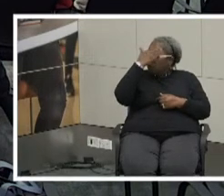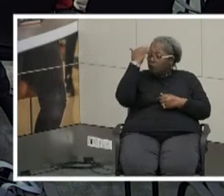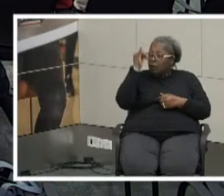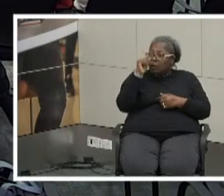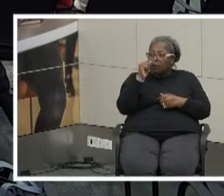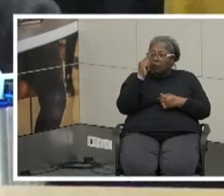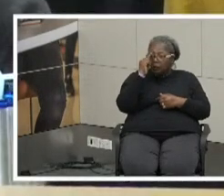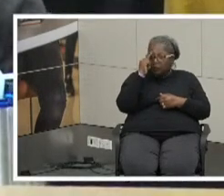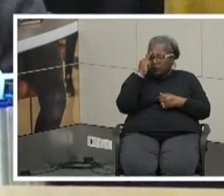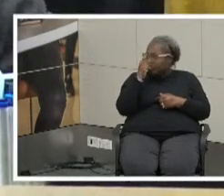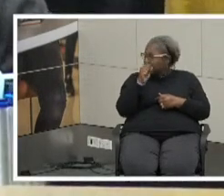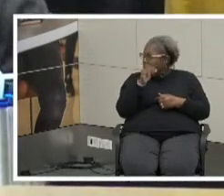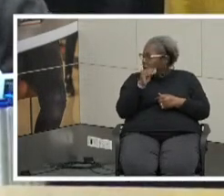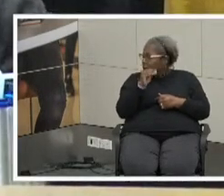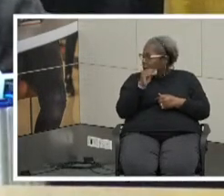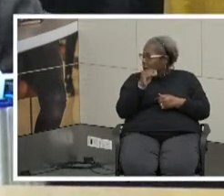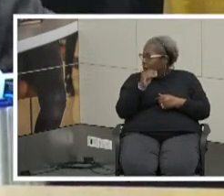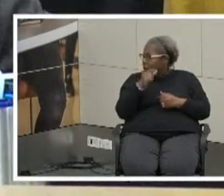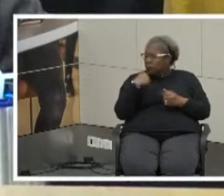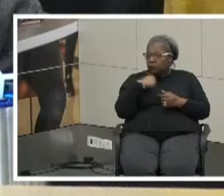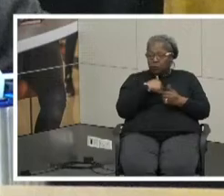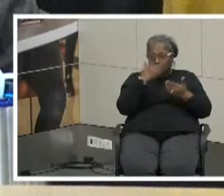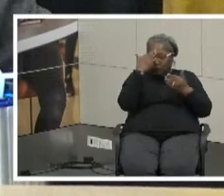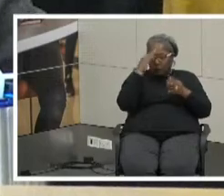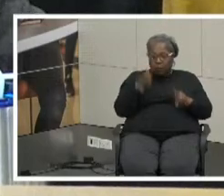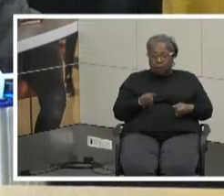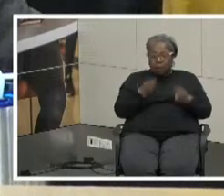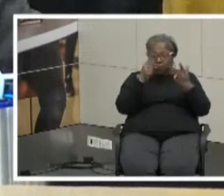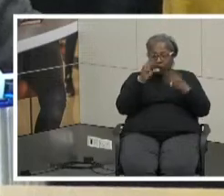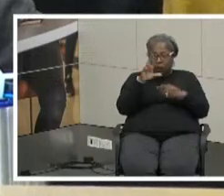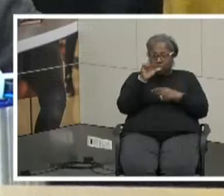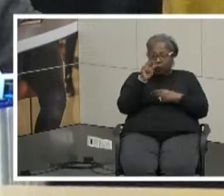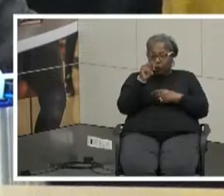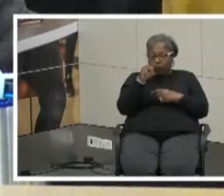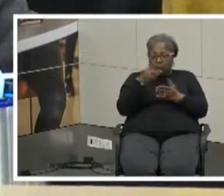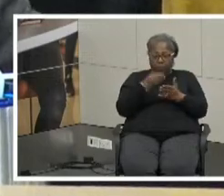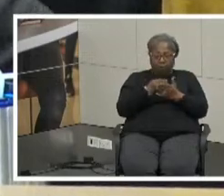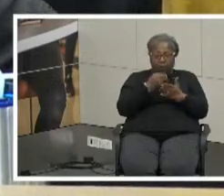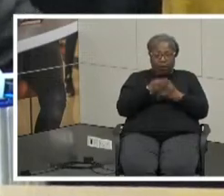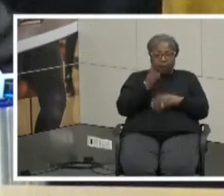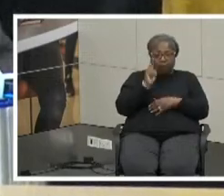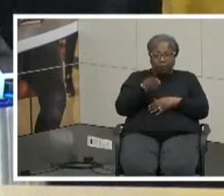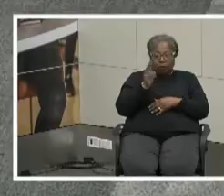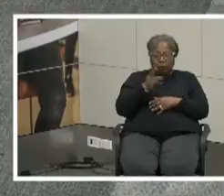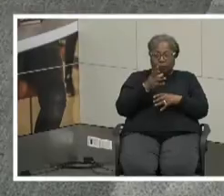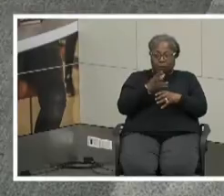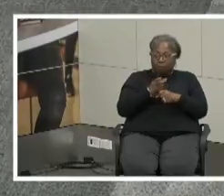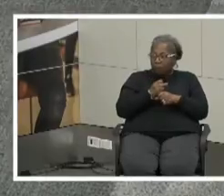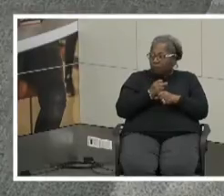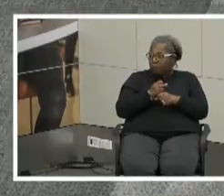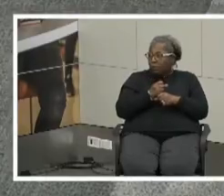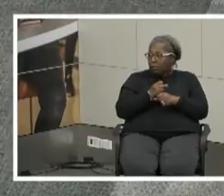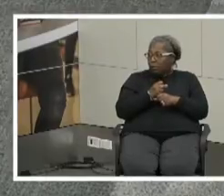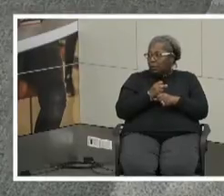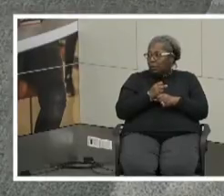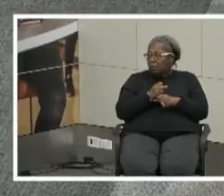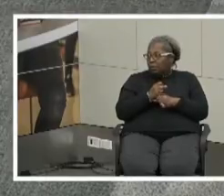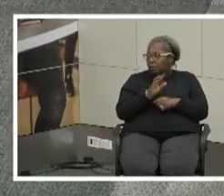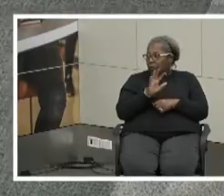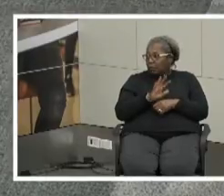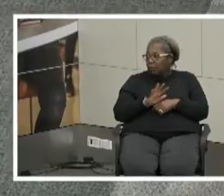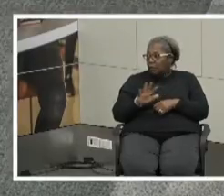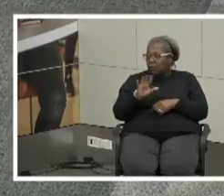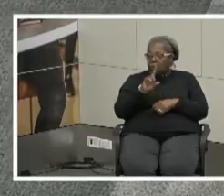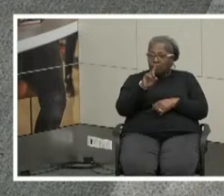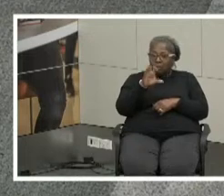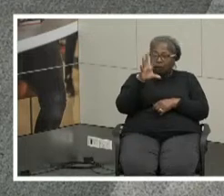um so you said we don't know the amount of the grant funding historically how much have we obtained how much historically it's been around